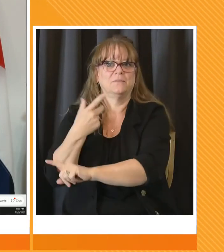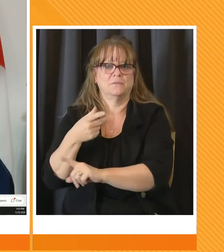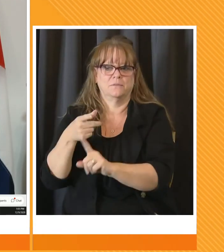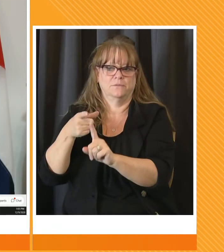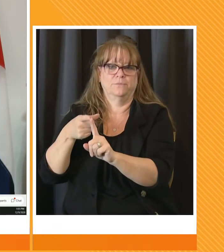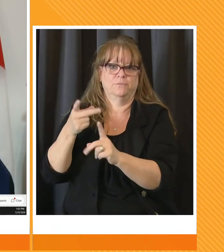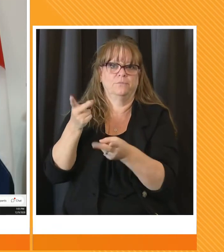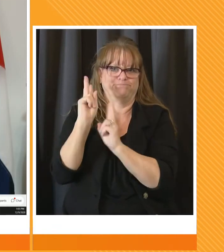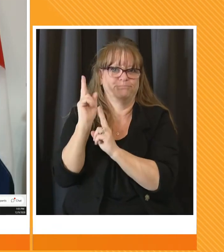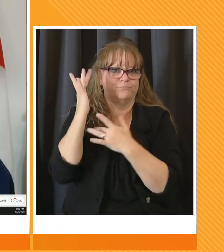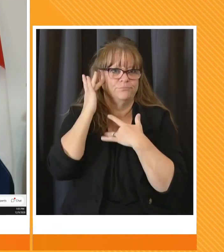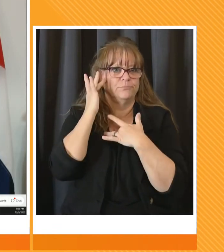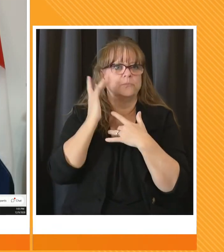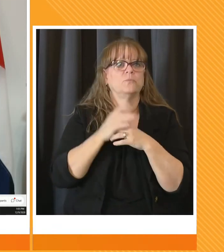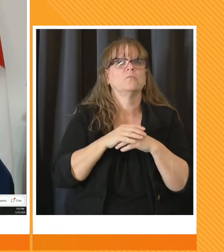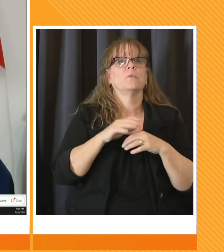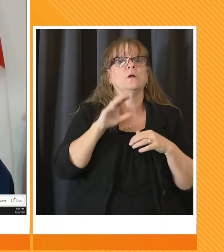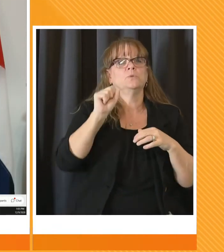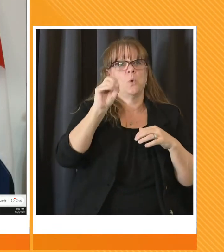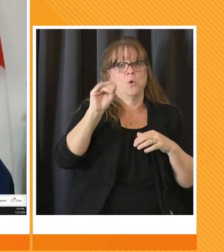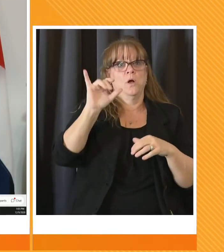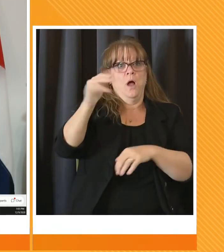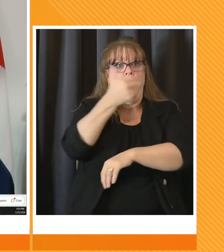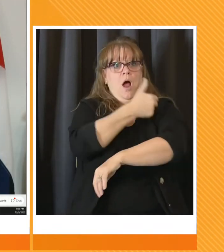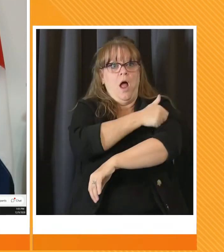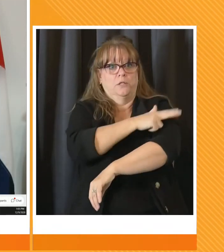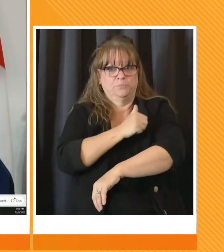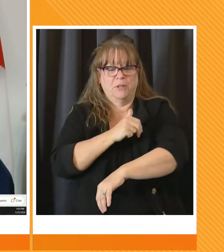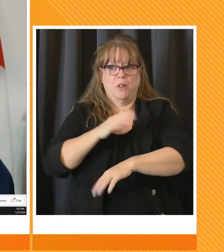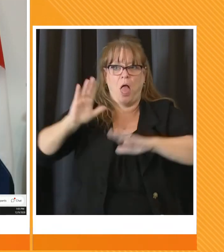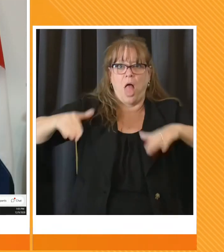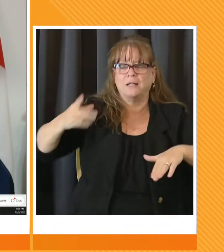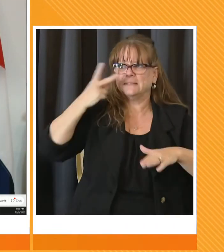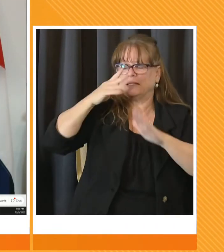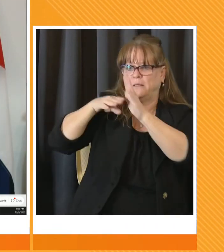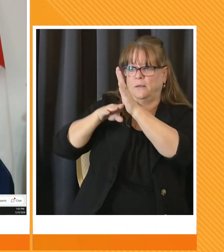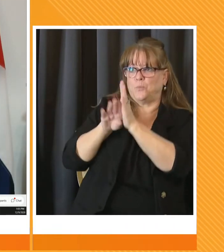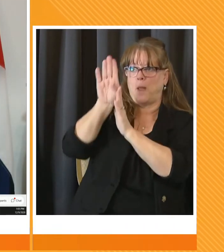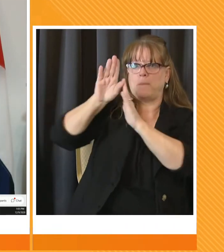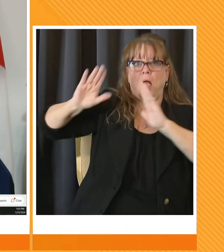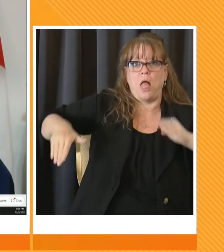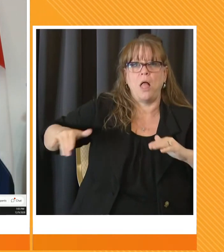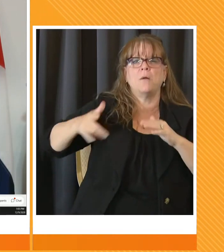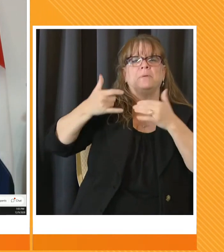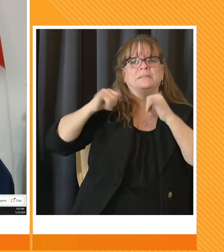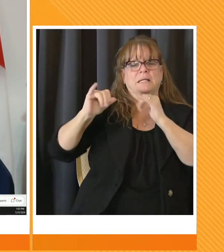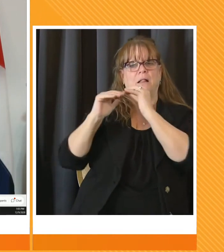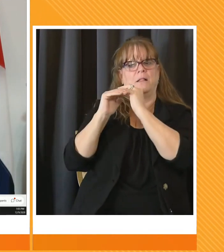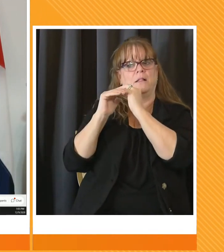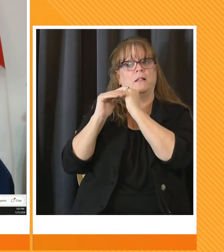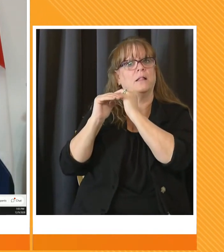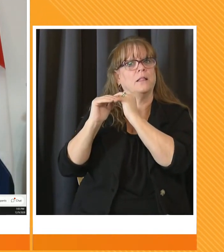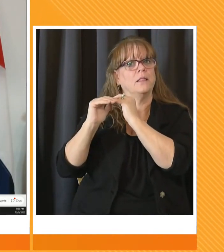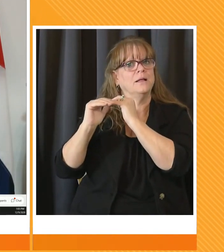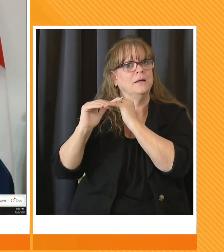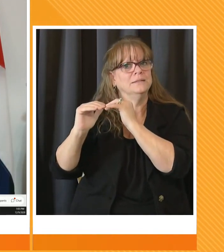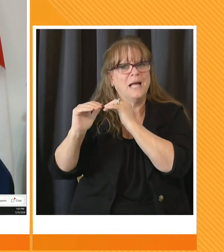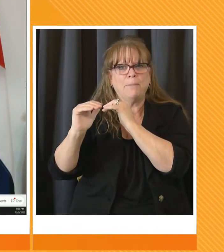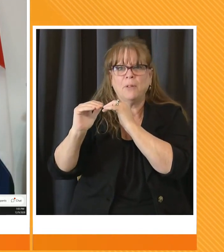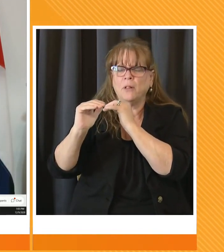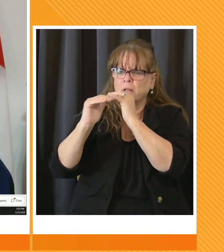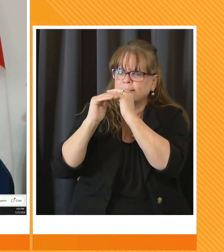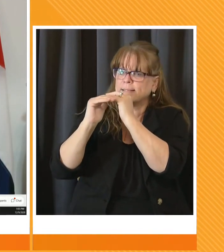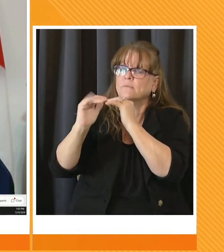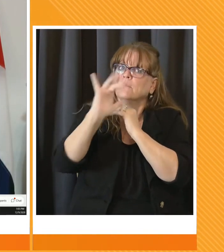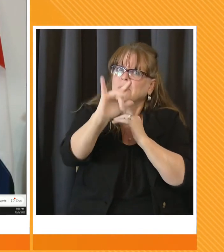have not gone up for a good week now. They've been stable, a little bit up, a little bit down, but we're very grateful for that we still